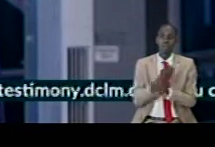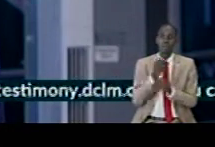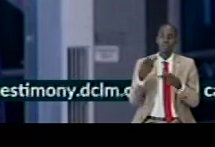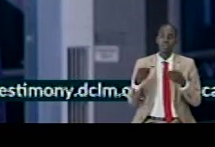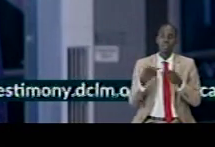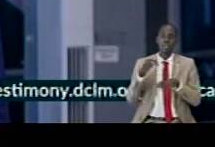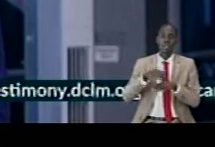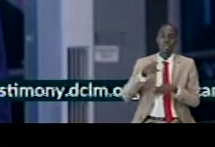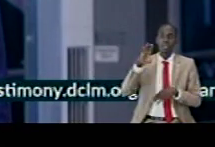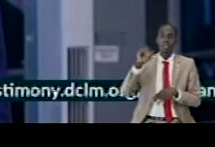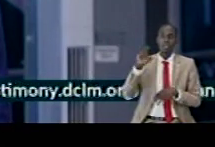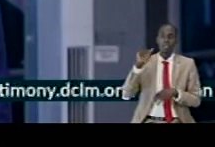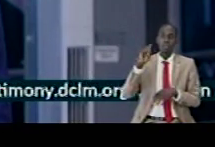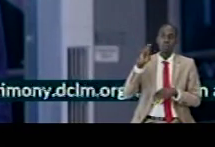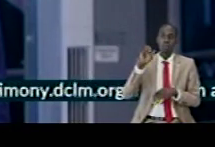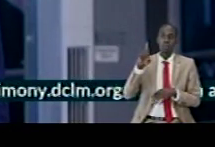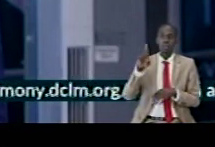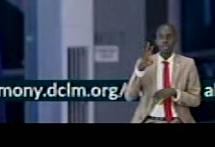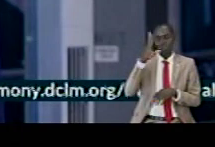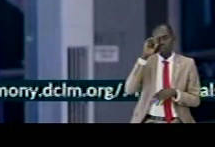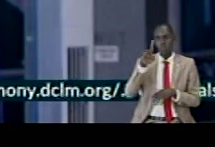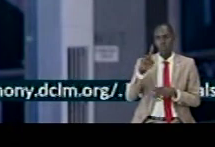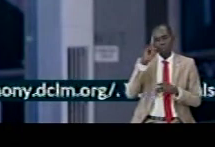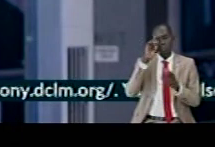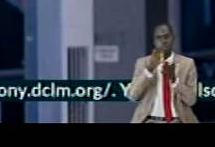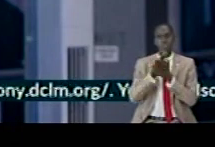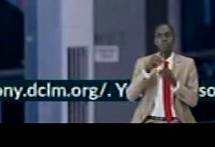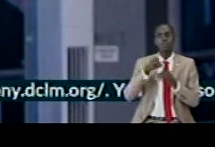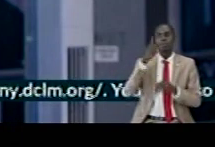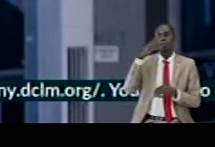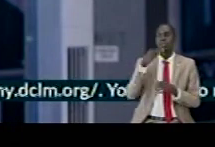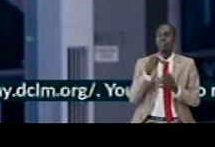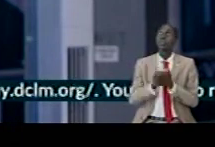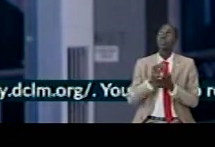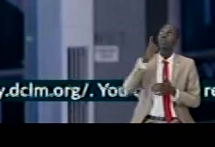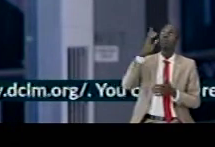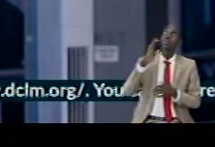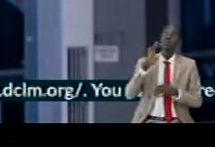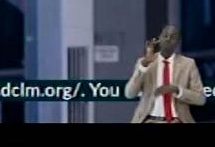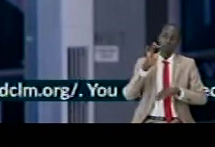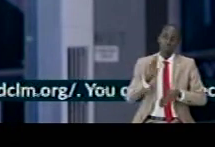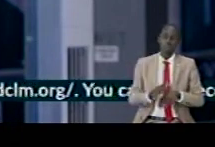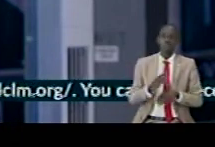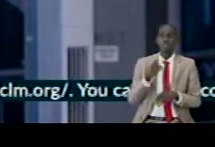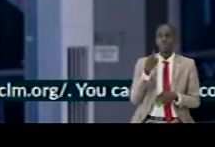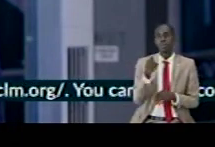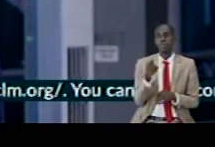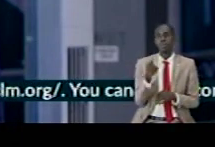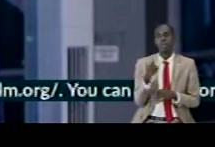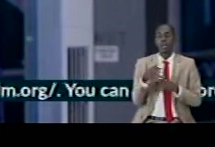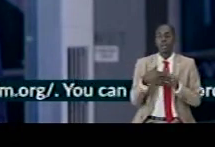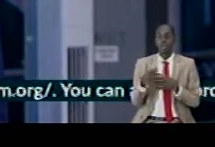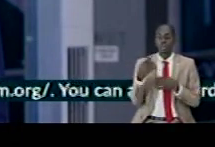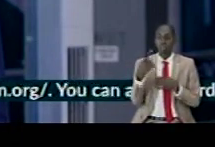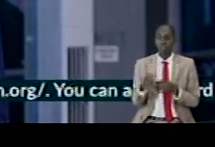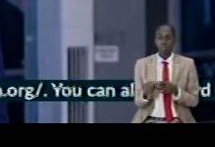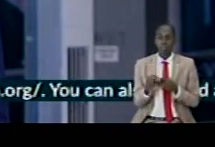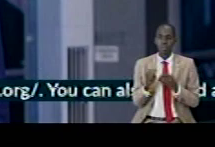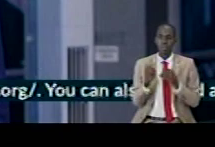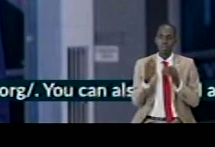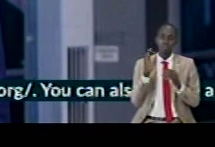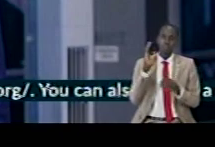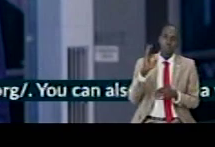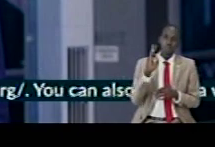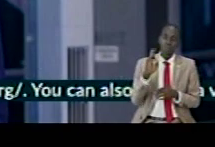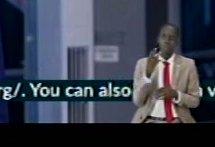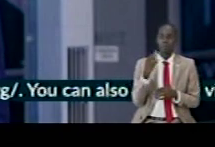believe God. In our location there, I said, God will touch me. After the ministration of the man of God, during the ministration,